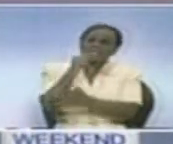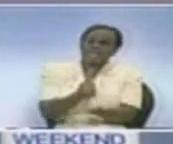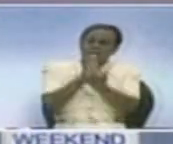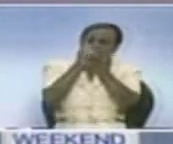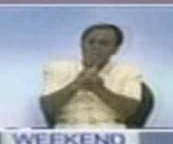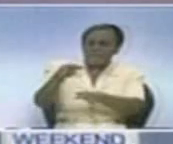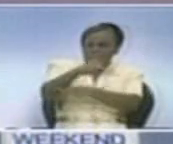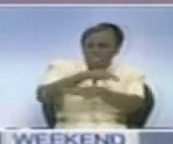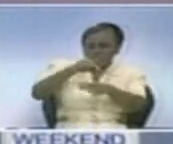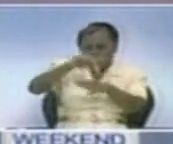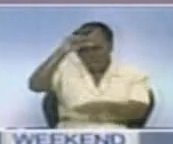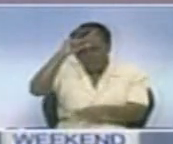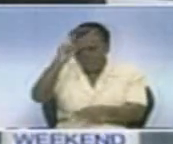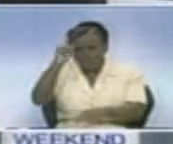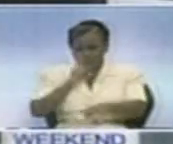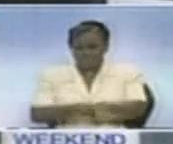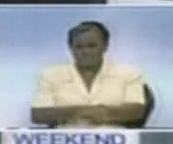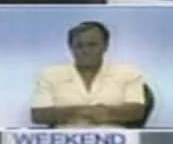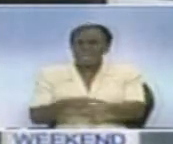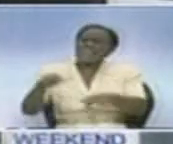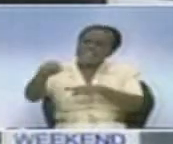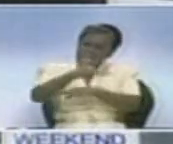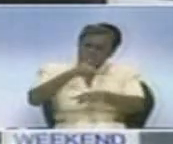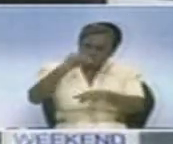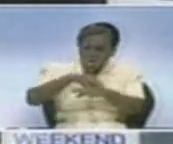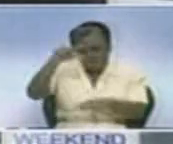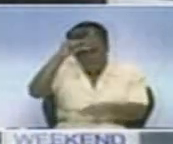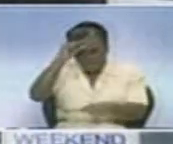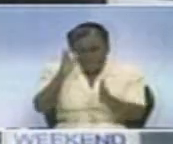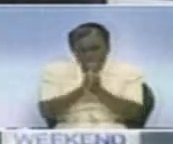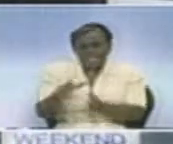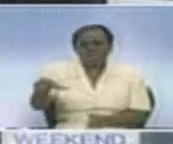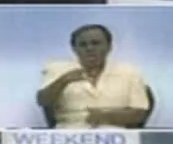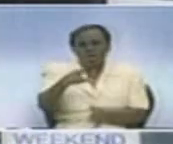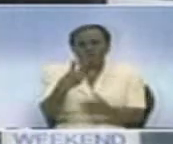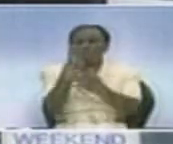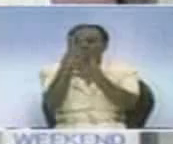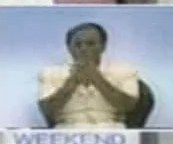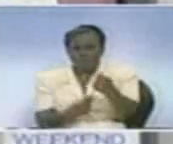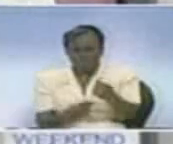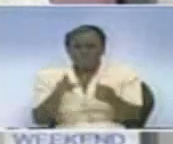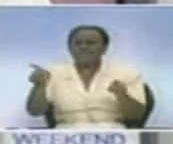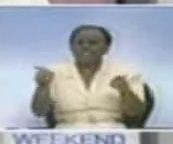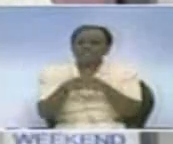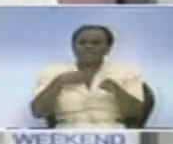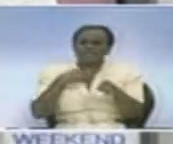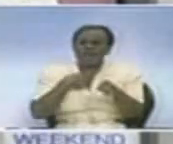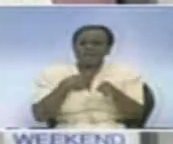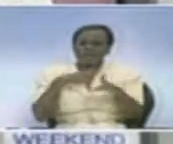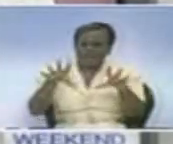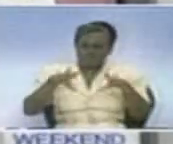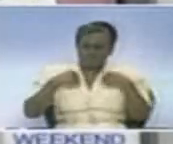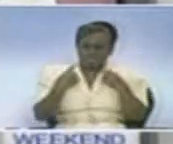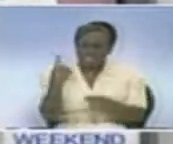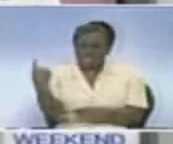national government at some point? That is the national government at the local level. And there is an appreciation. In each